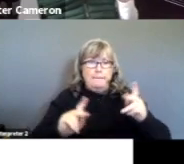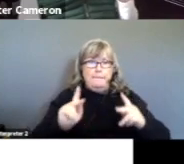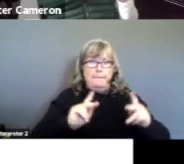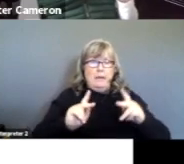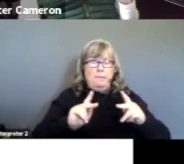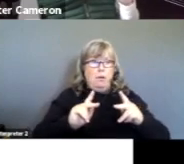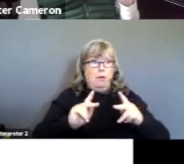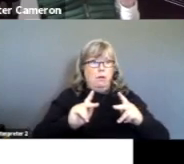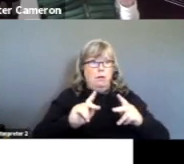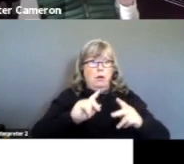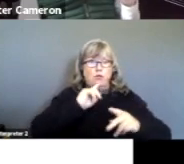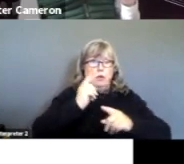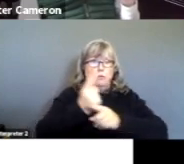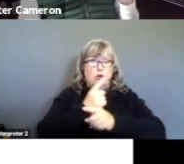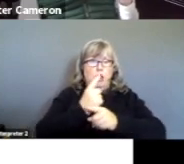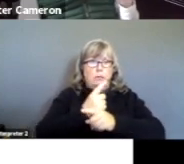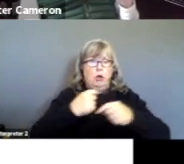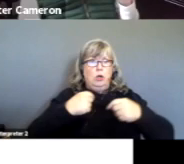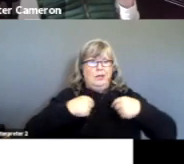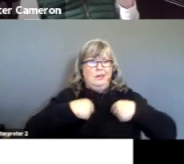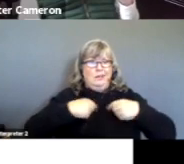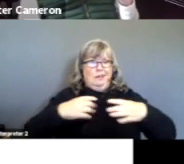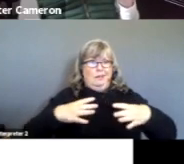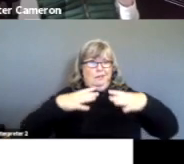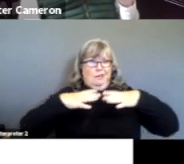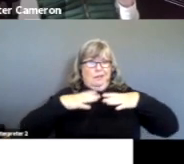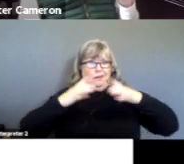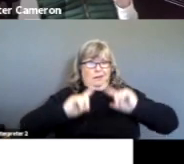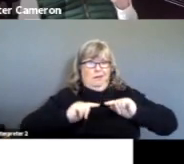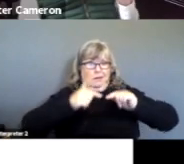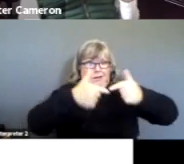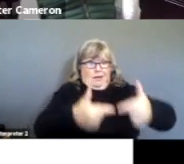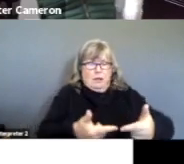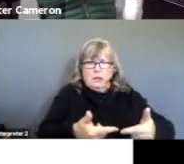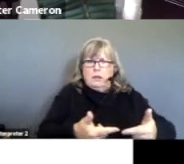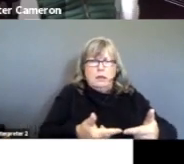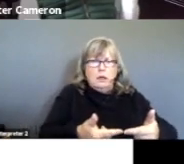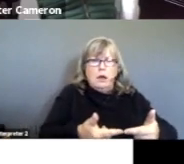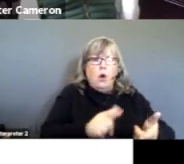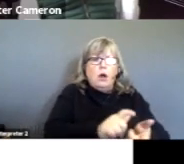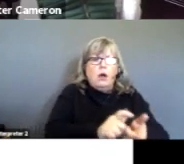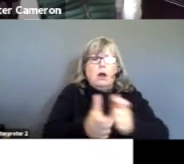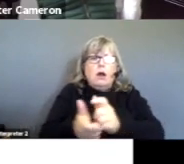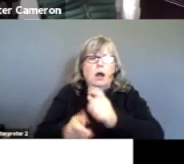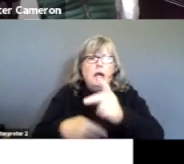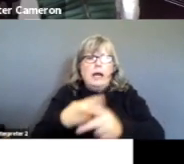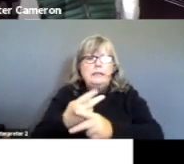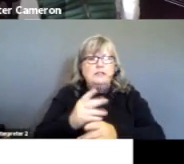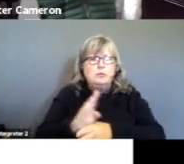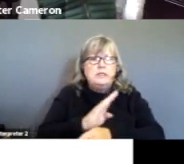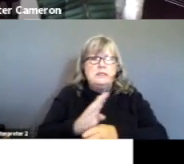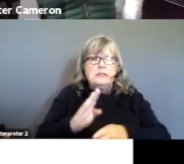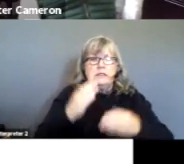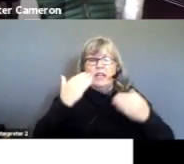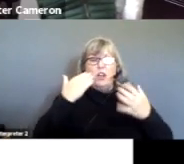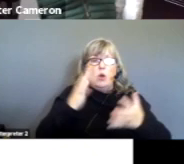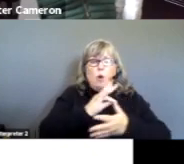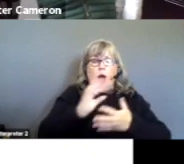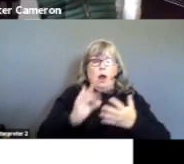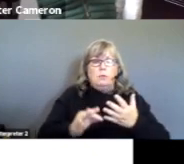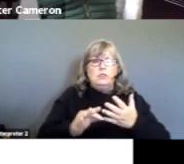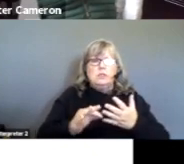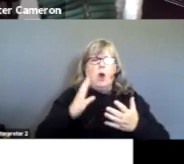proper preparation for the conversion, and a lot of them don't know about the options. They think, well, I'll pass it on to the